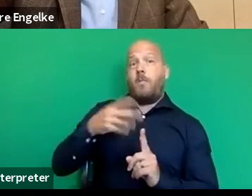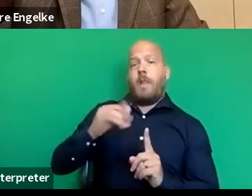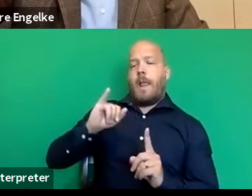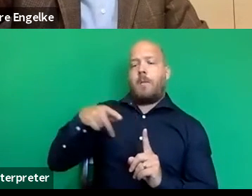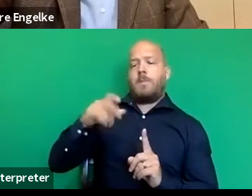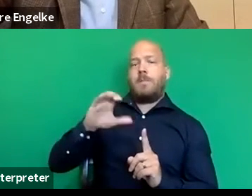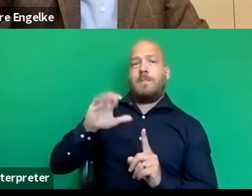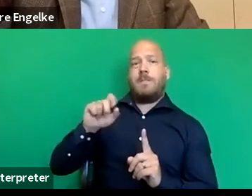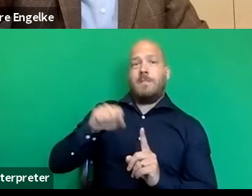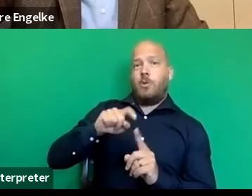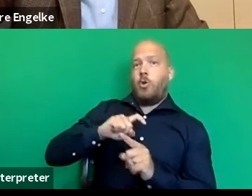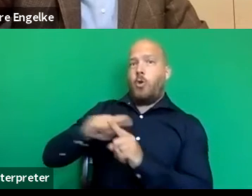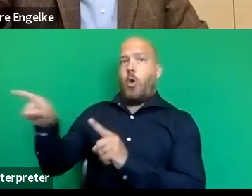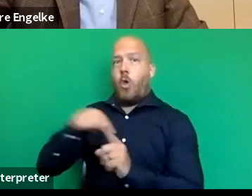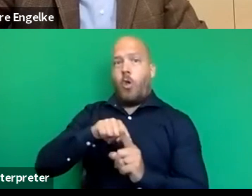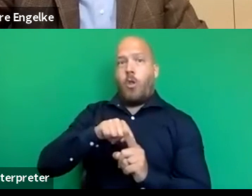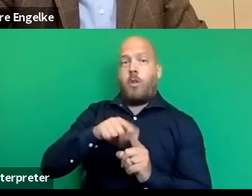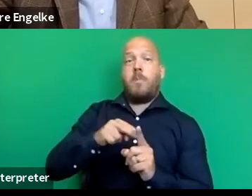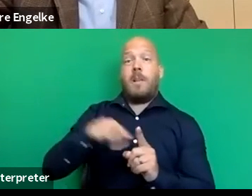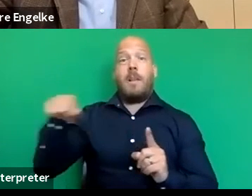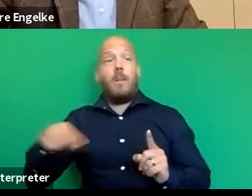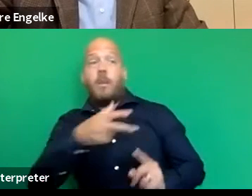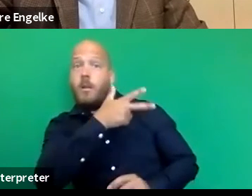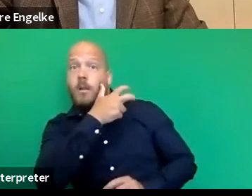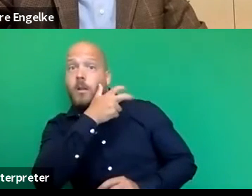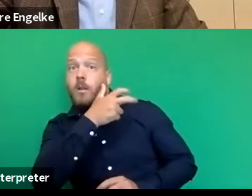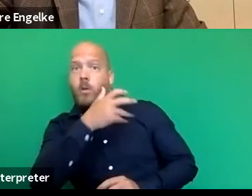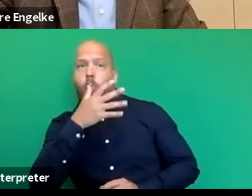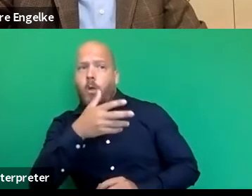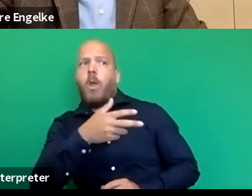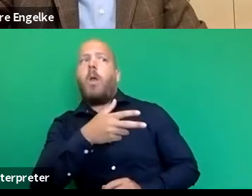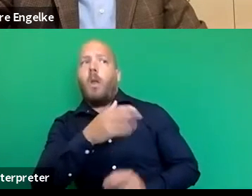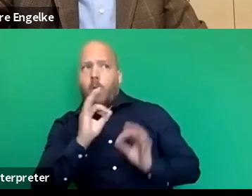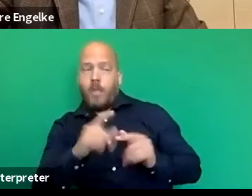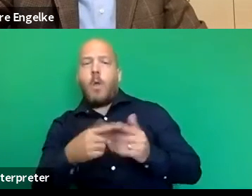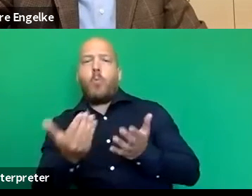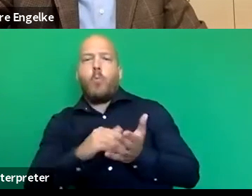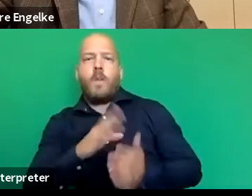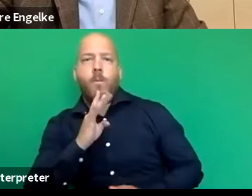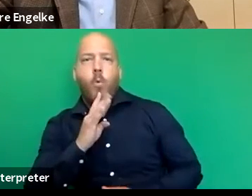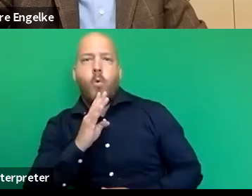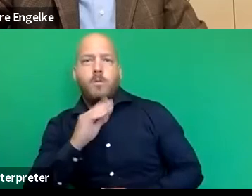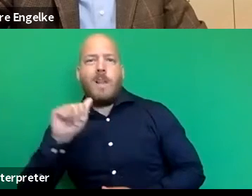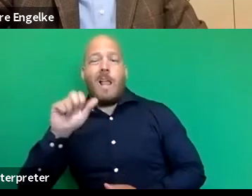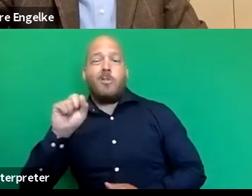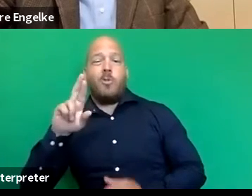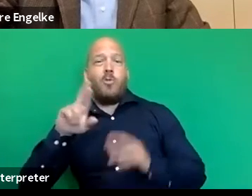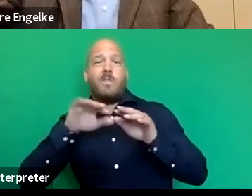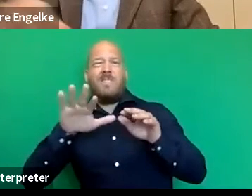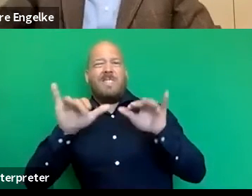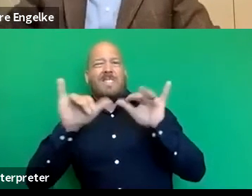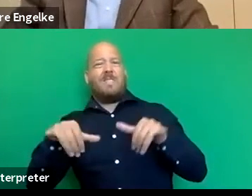system, which is generating captions. More recently, some of those longer term providers are